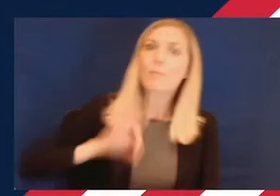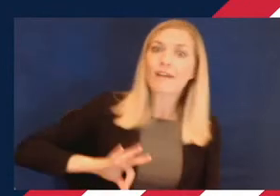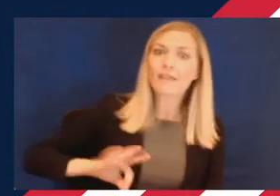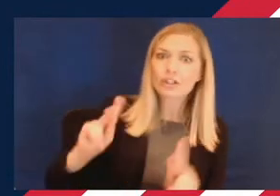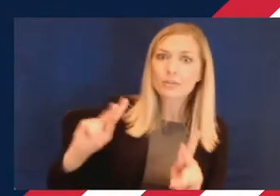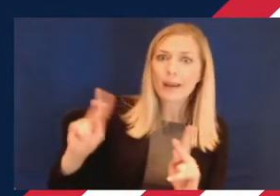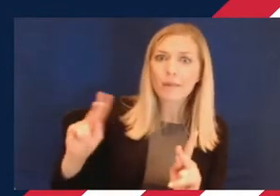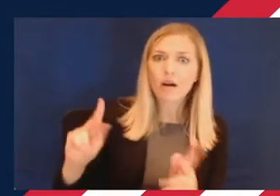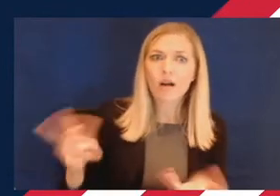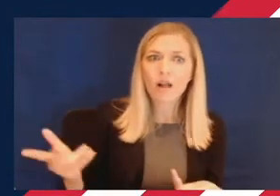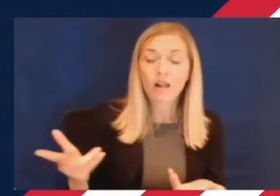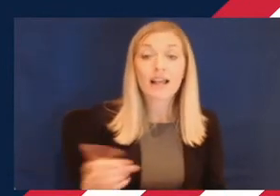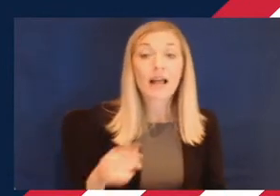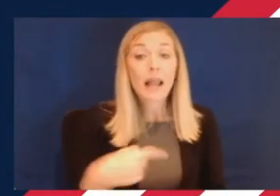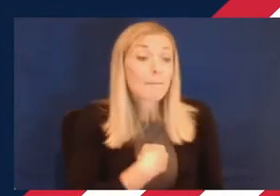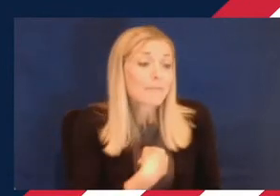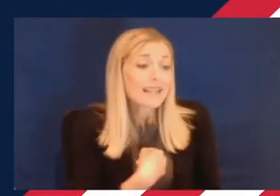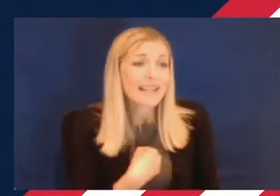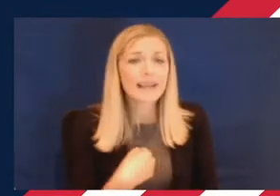me, a lesbian,